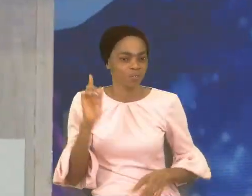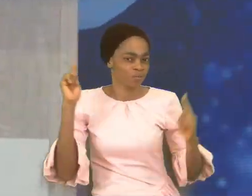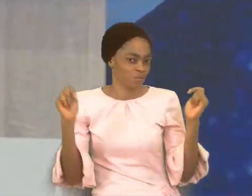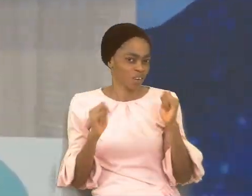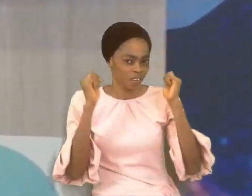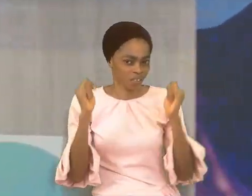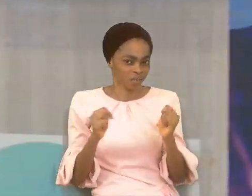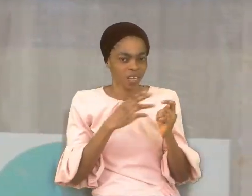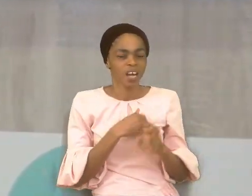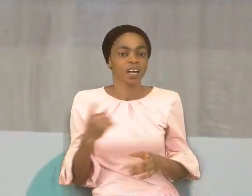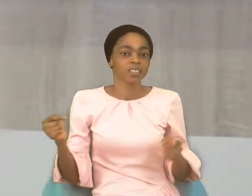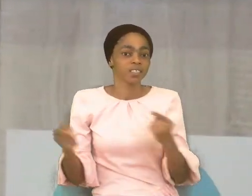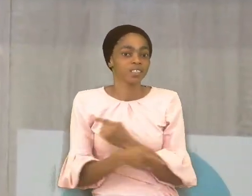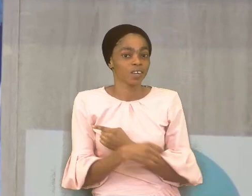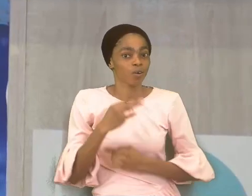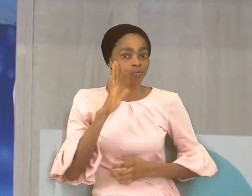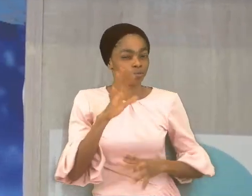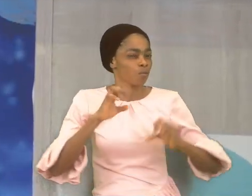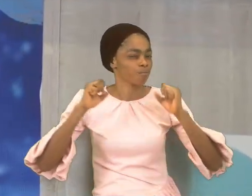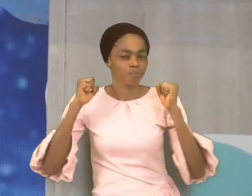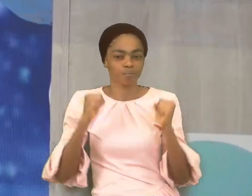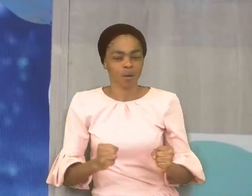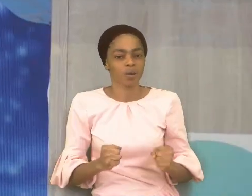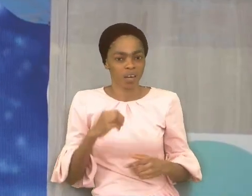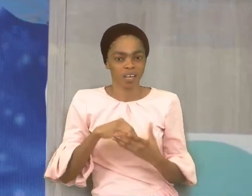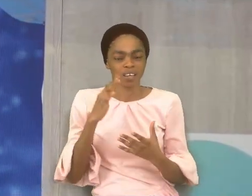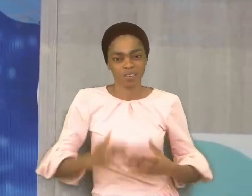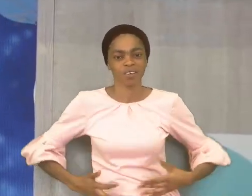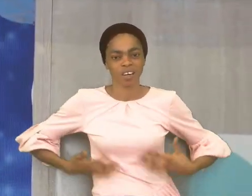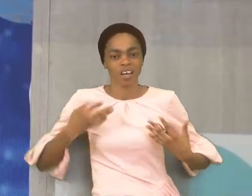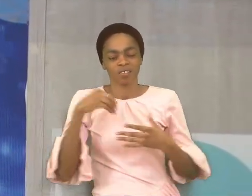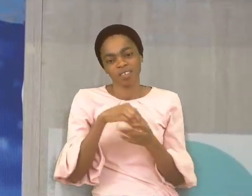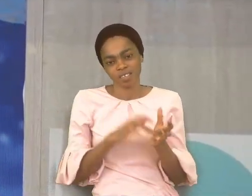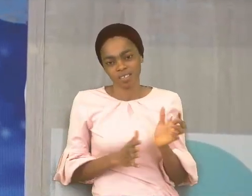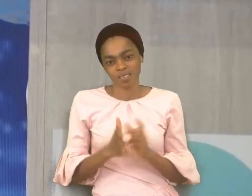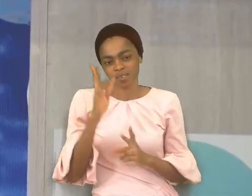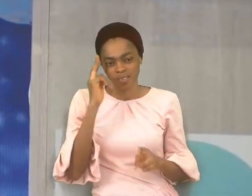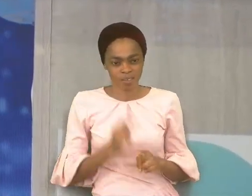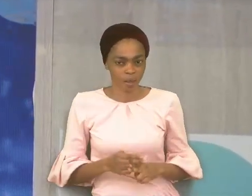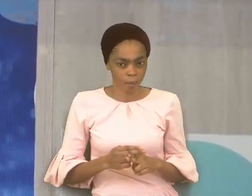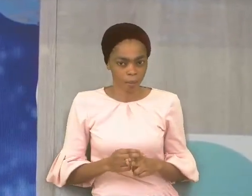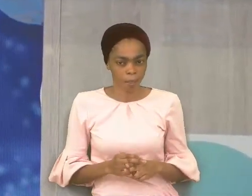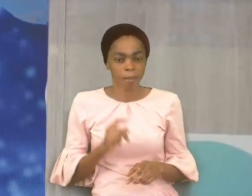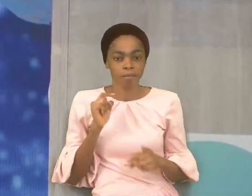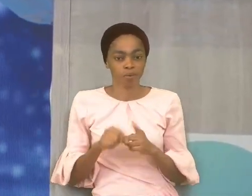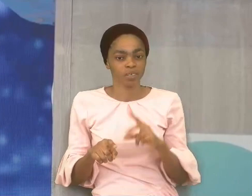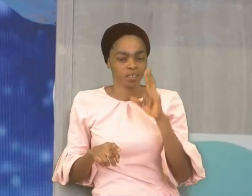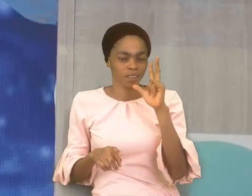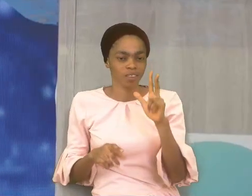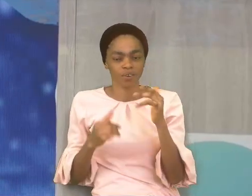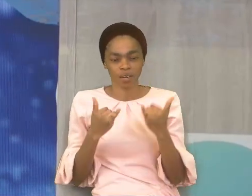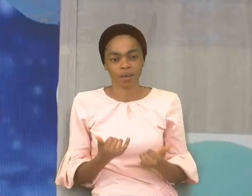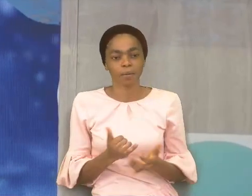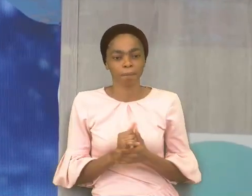in Jesus' name. Point number three now, we're looking at the consecrated